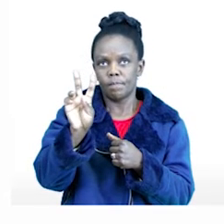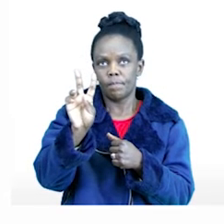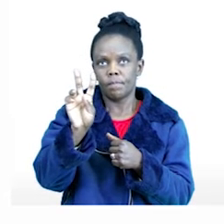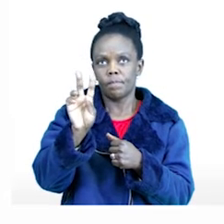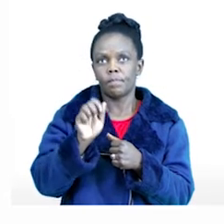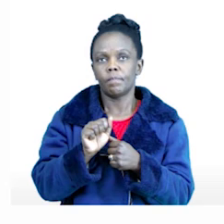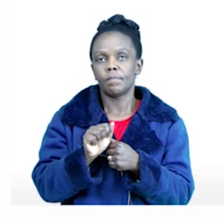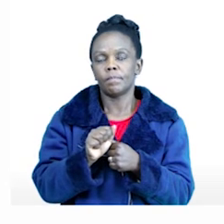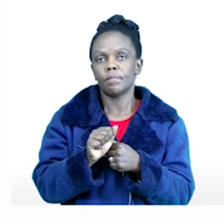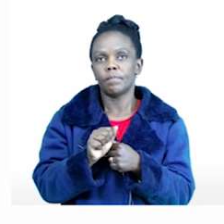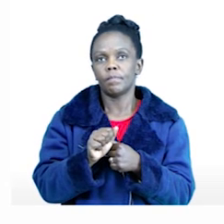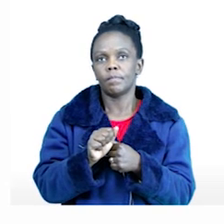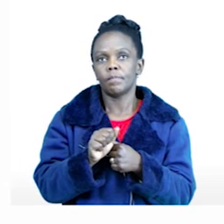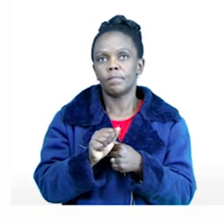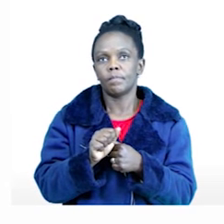Again, V.